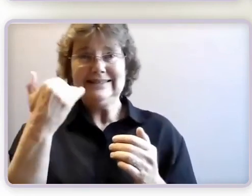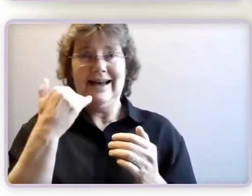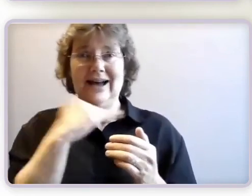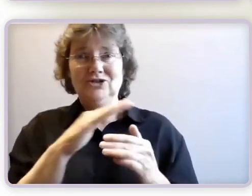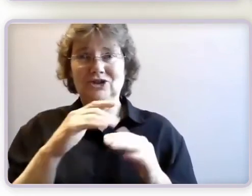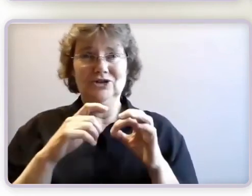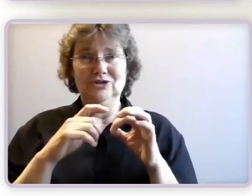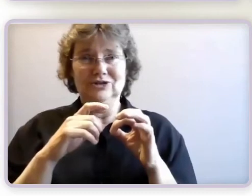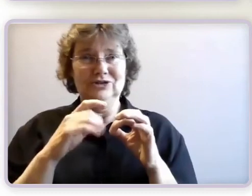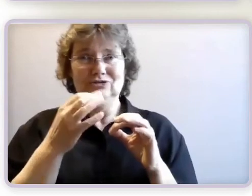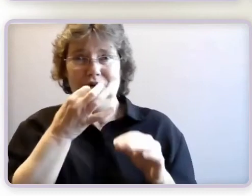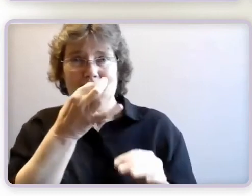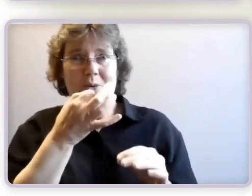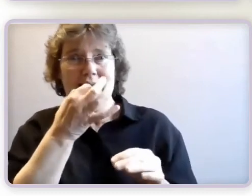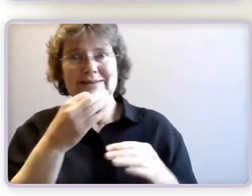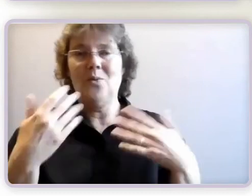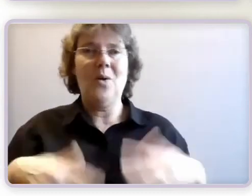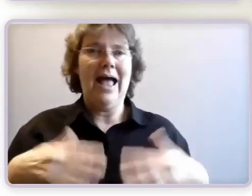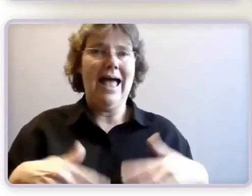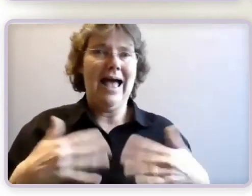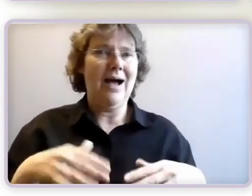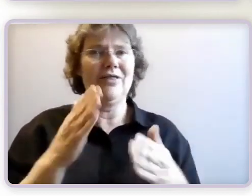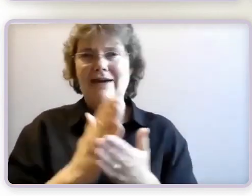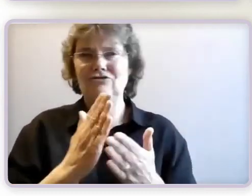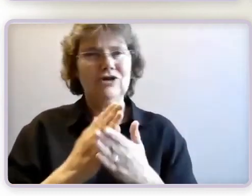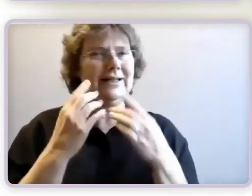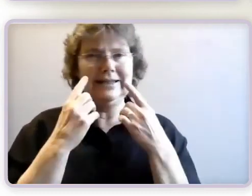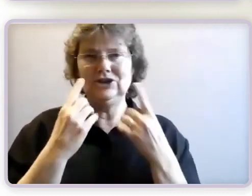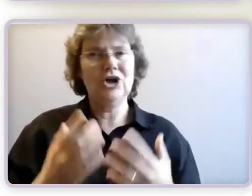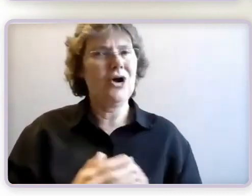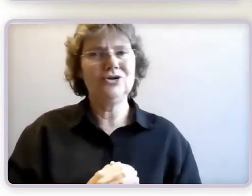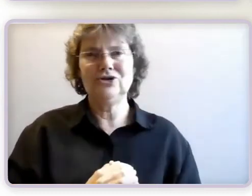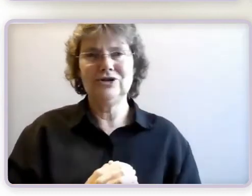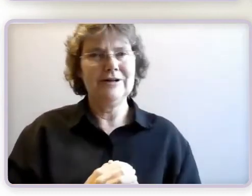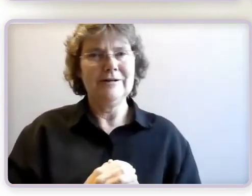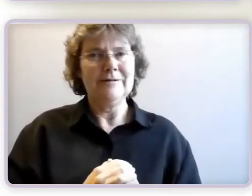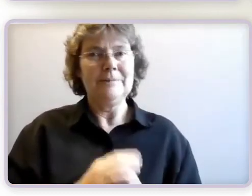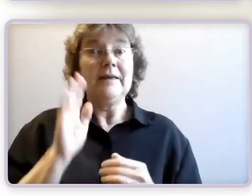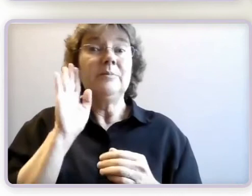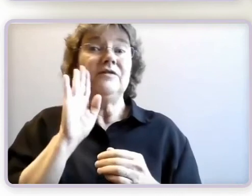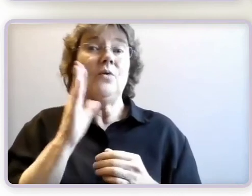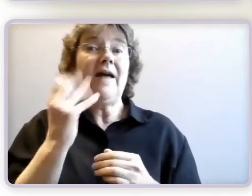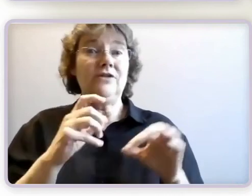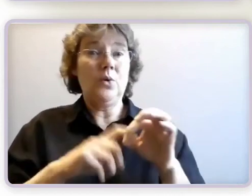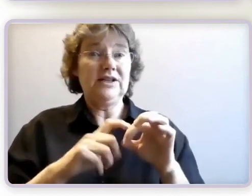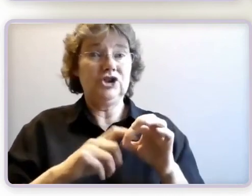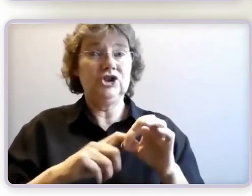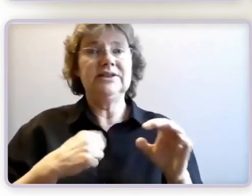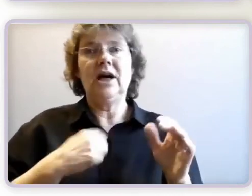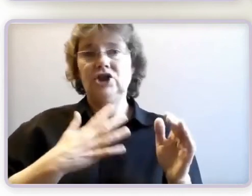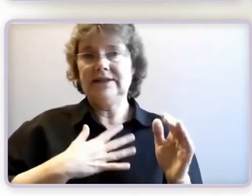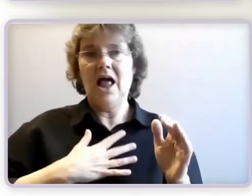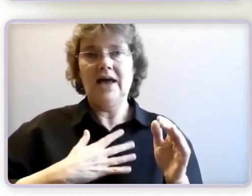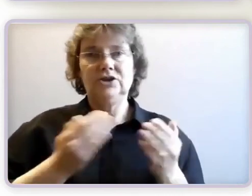that really demonstrates need. I think before we go to questions, the first thing I would like to mention is that the whole recording of this